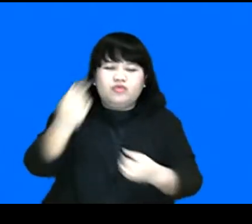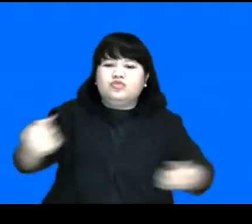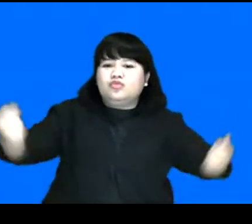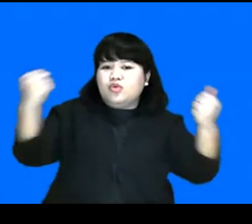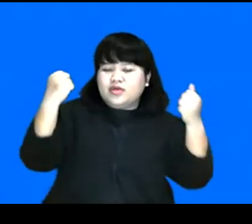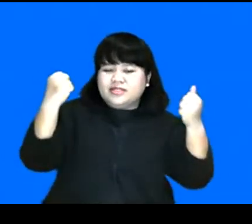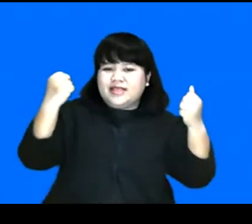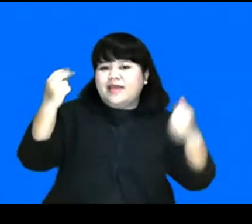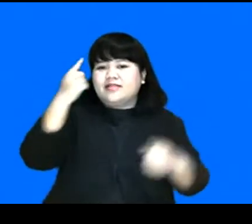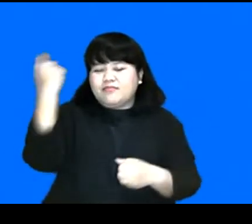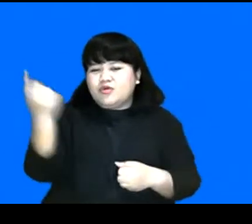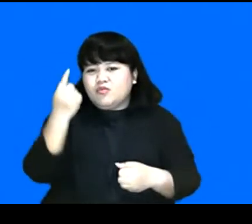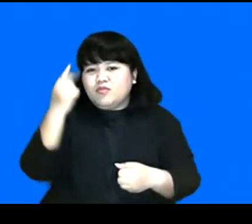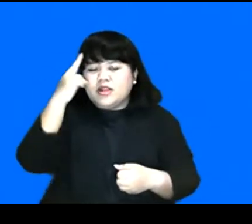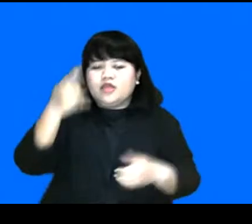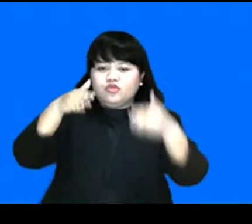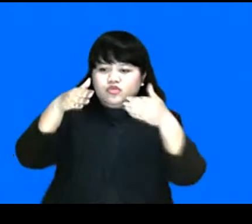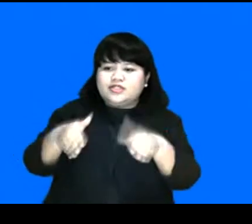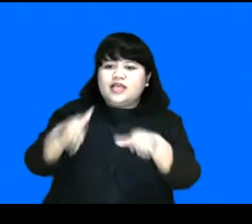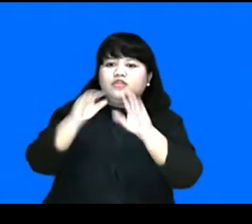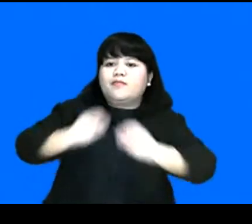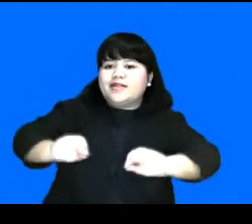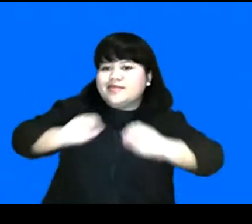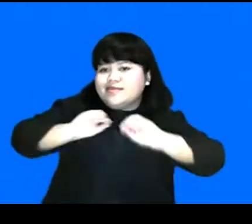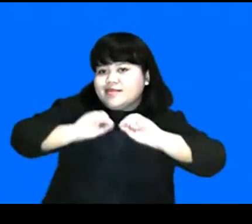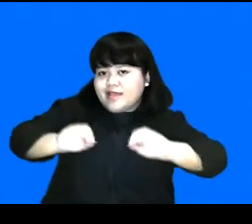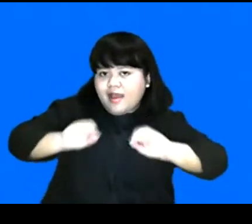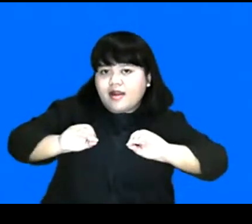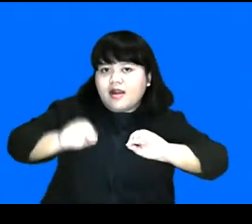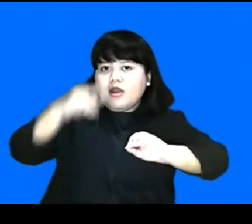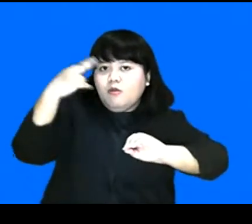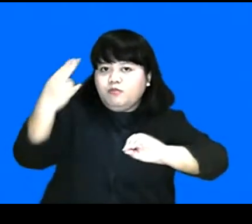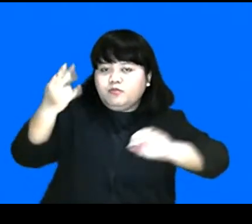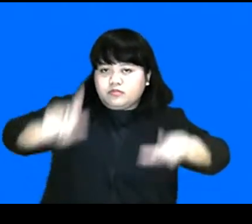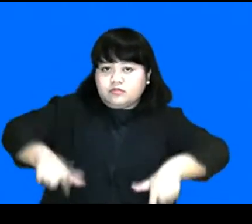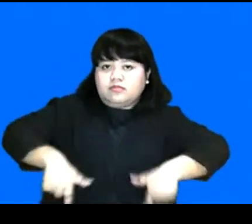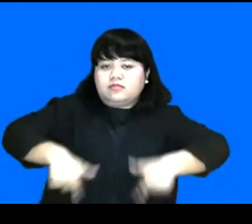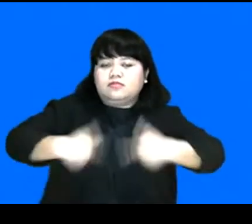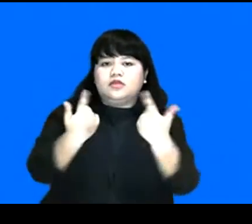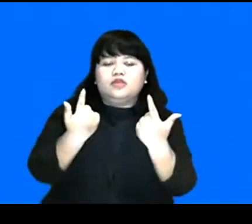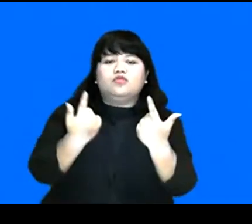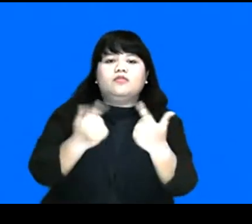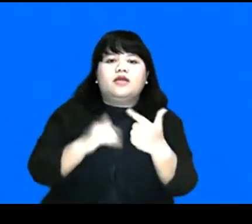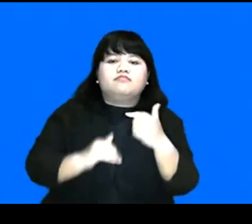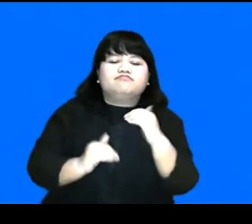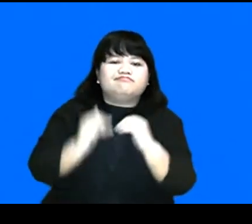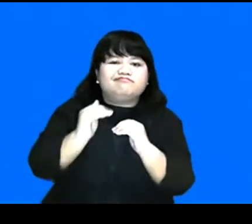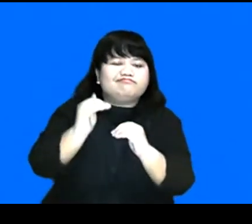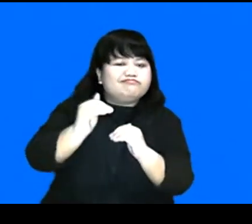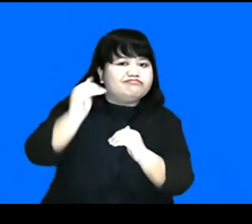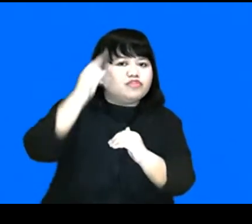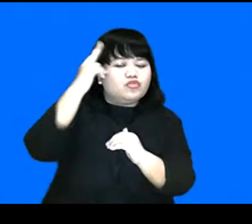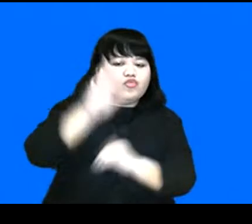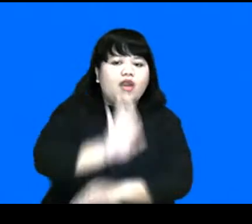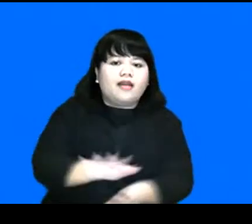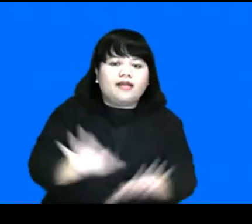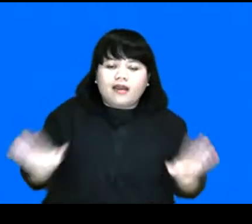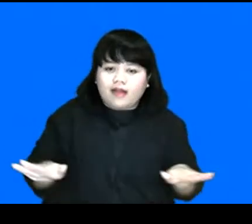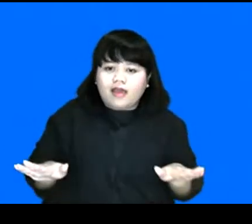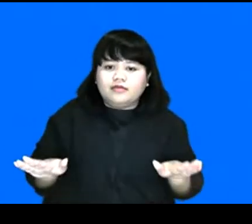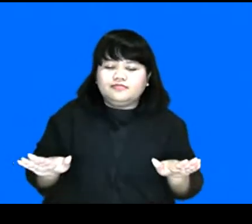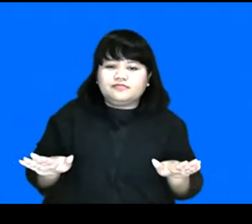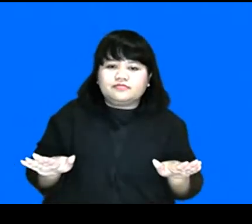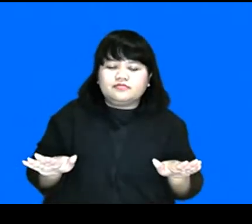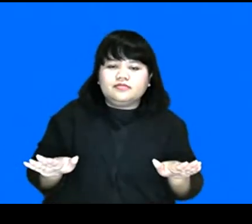education, for a better life for our children, for environmental. So also